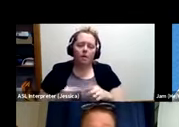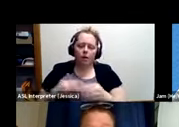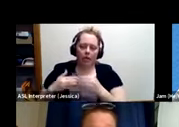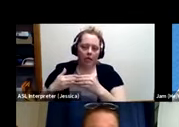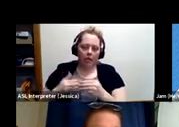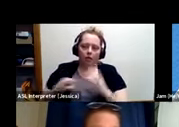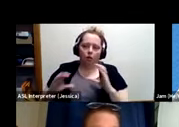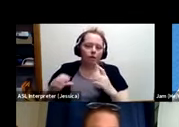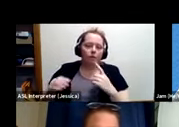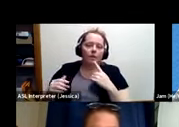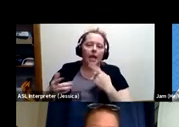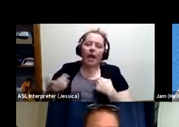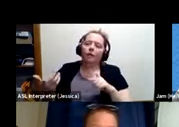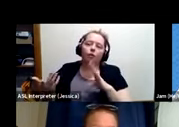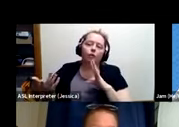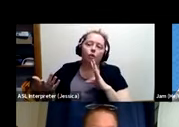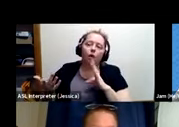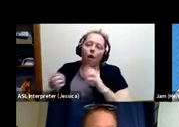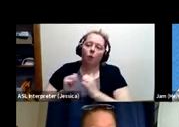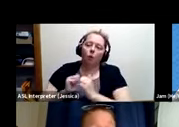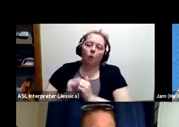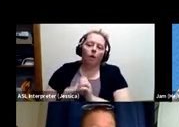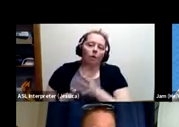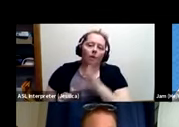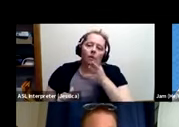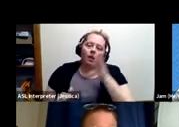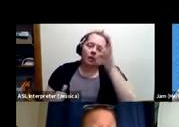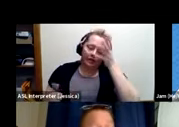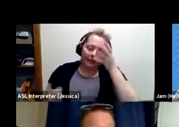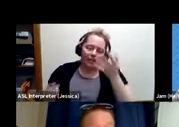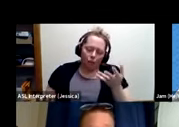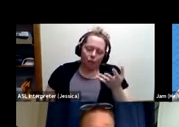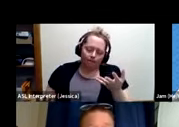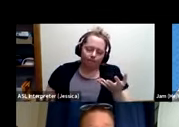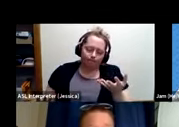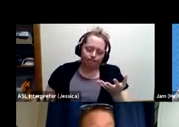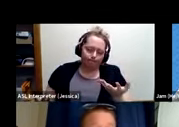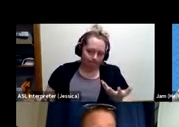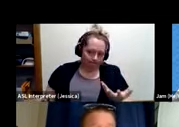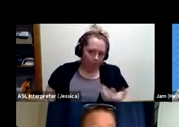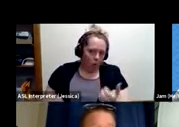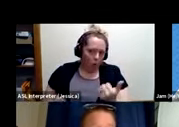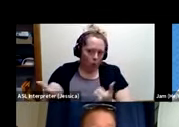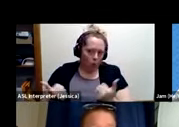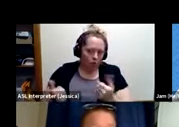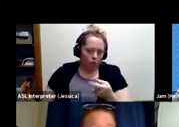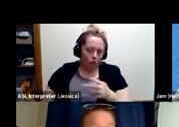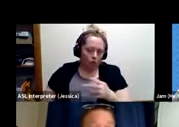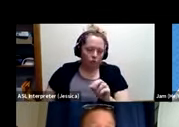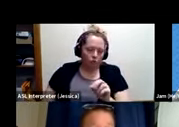your parent for X reason. What name should I use for you? What pronoun should I use for you? And they'll tell you,